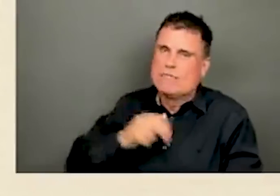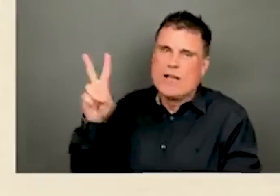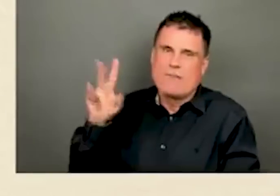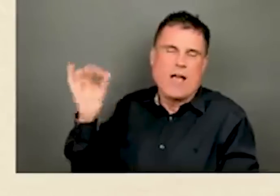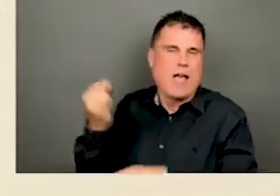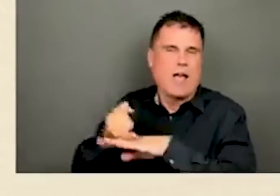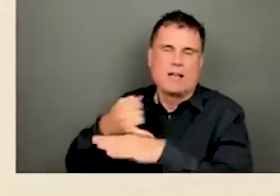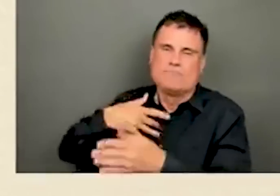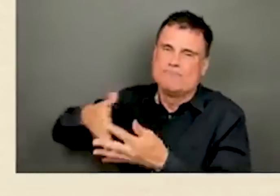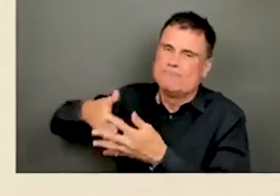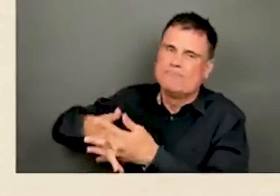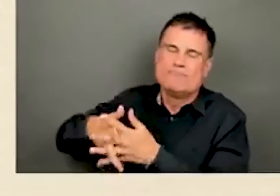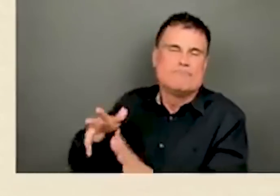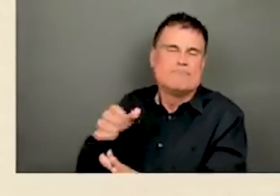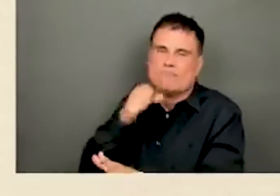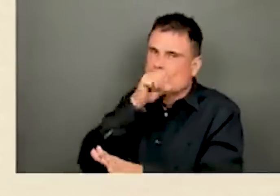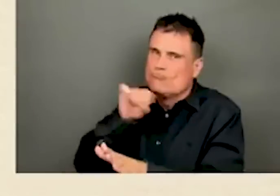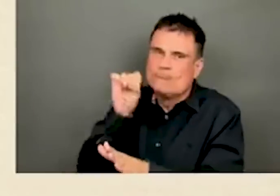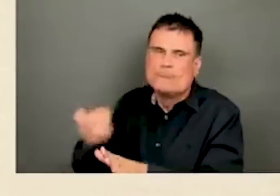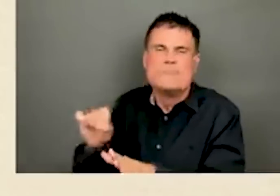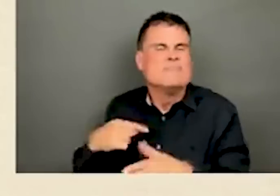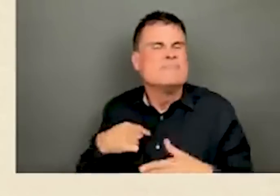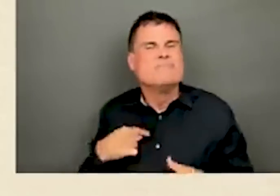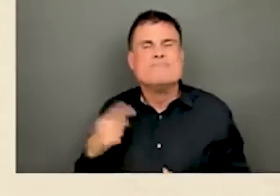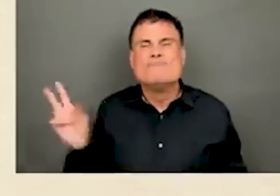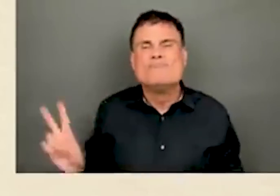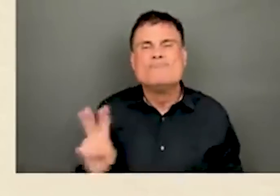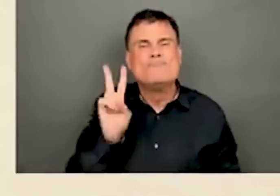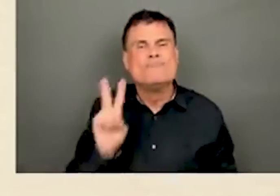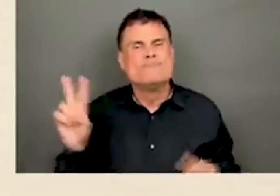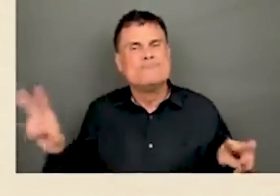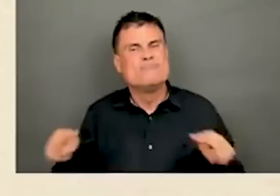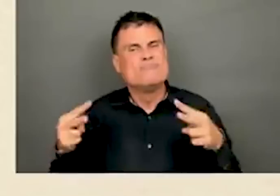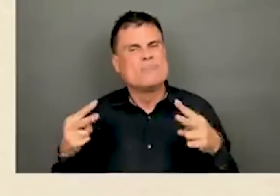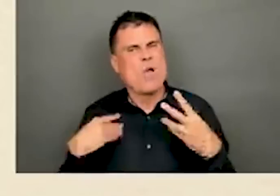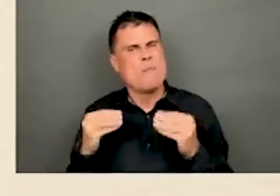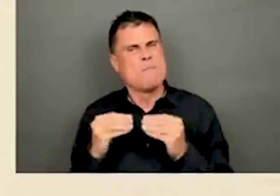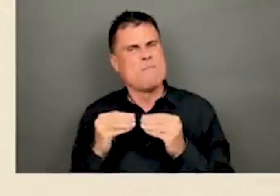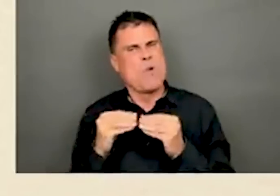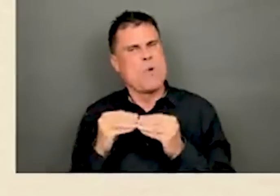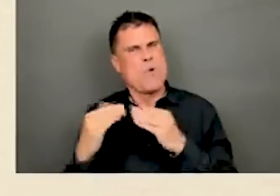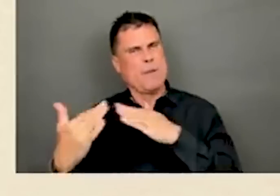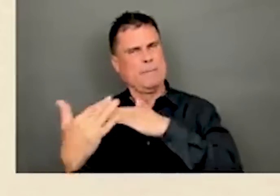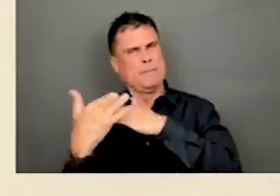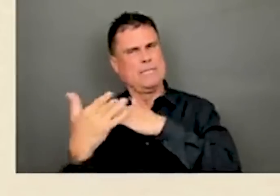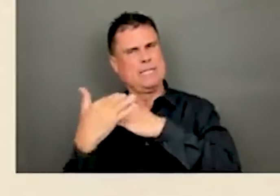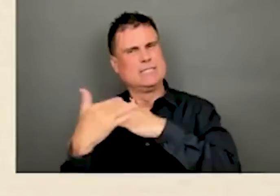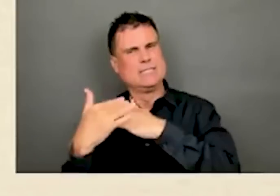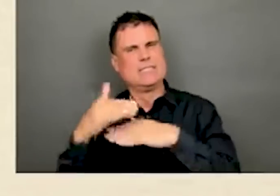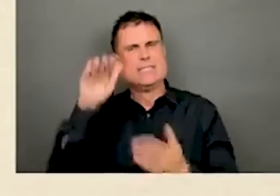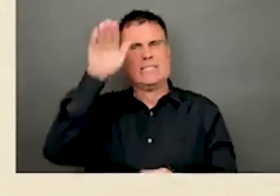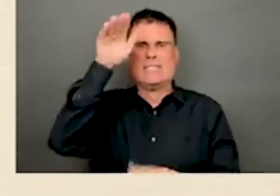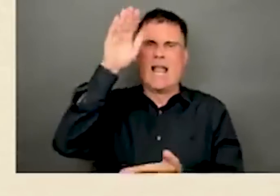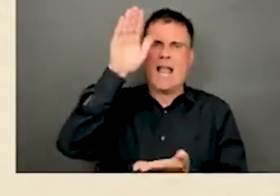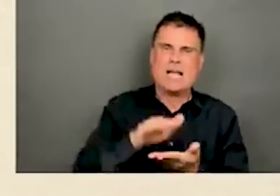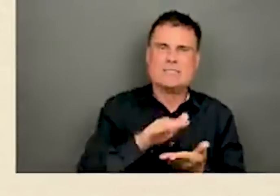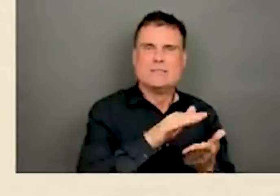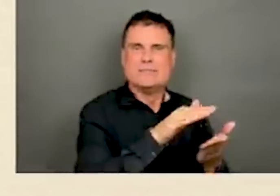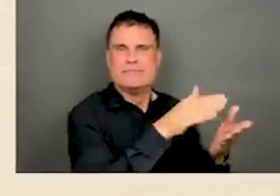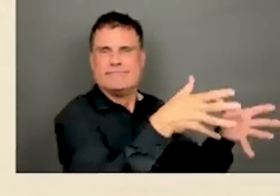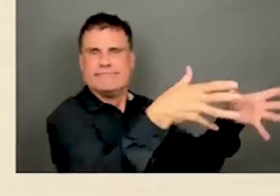it was just a moment where we said, let's do more of this and less of that, quite frankly. And it was a